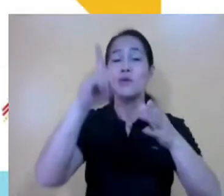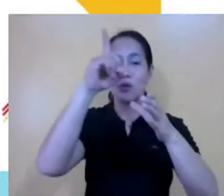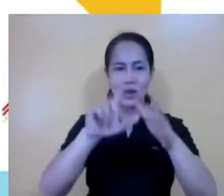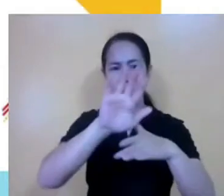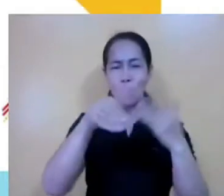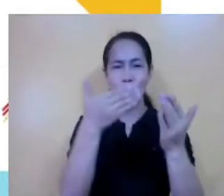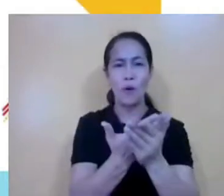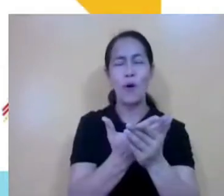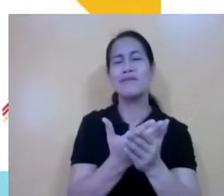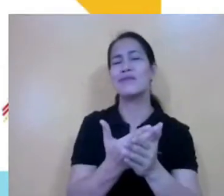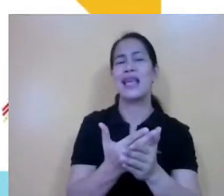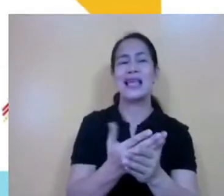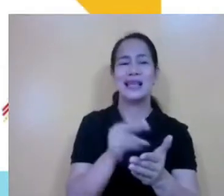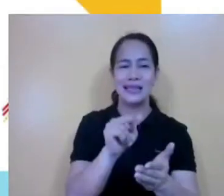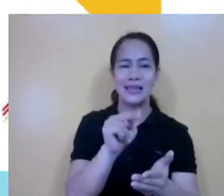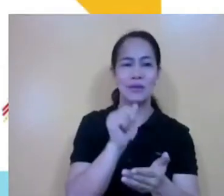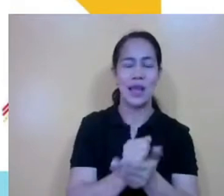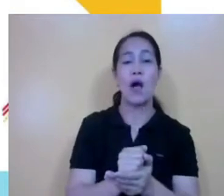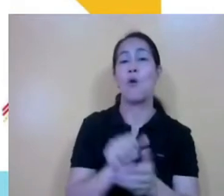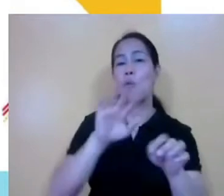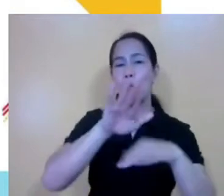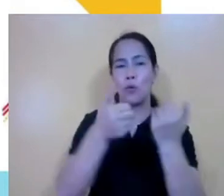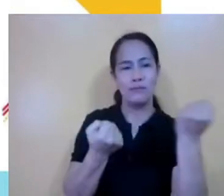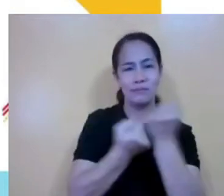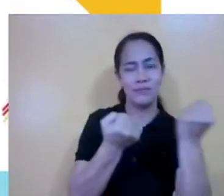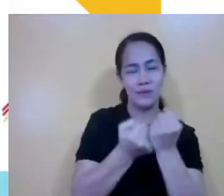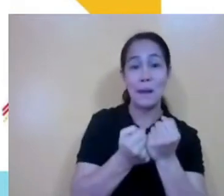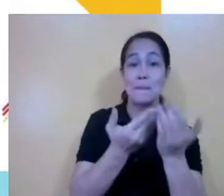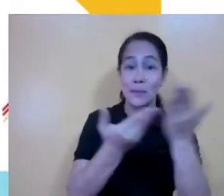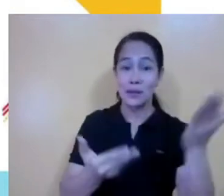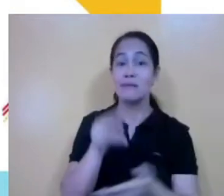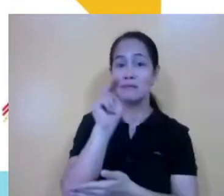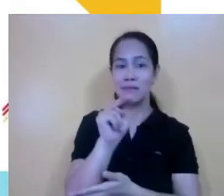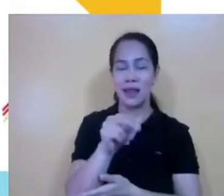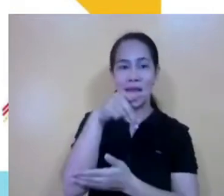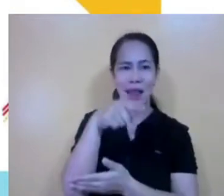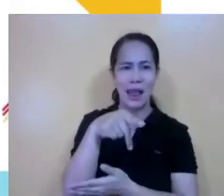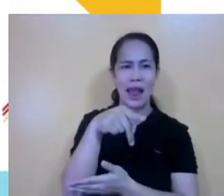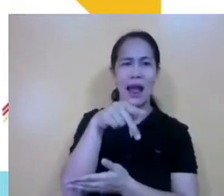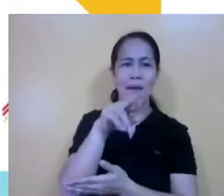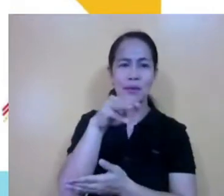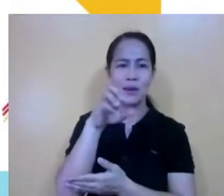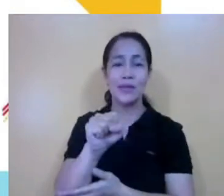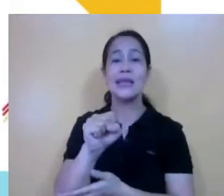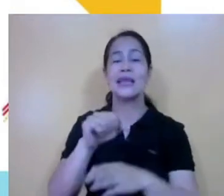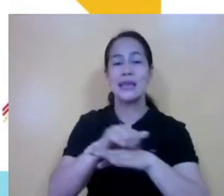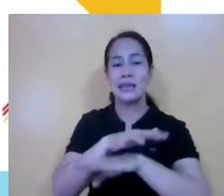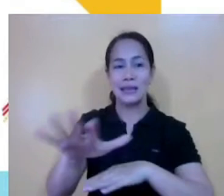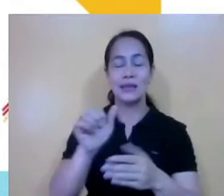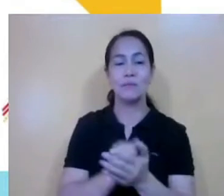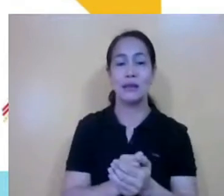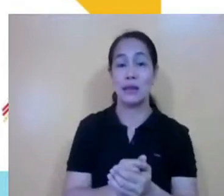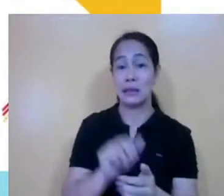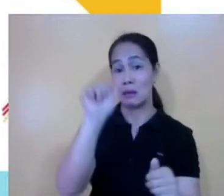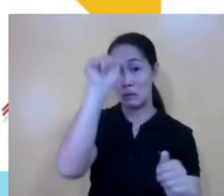all supplementary materials that you need for our RPMS implementation. And we remind everyone to